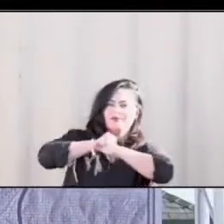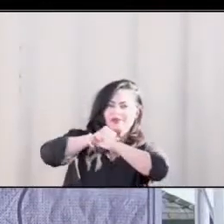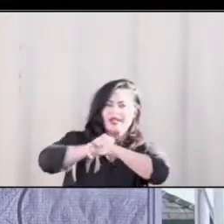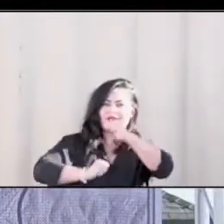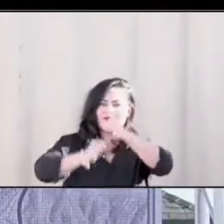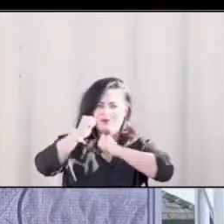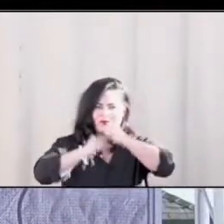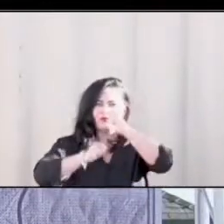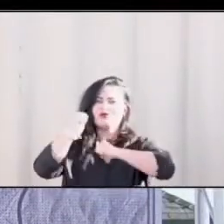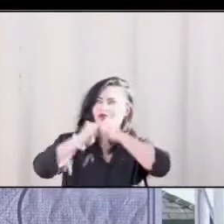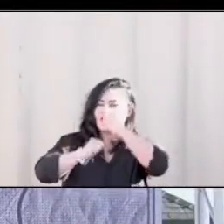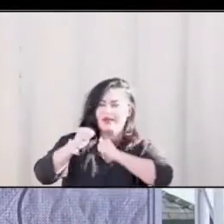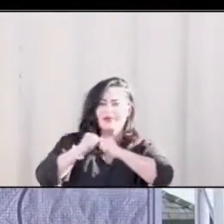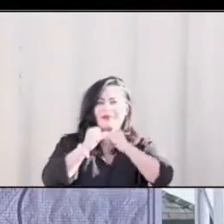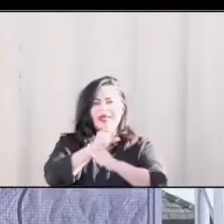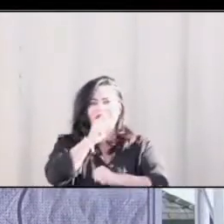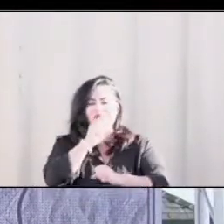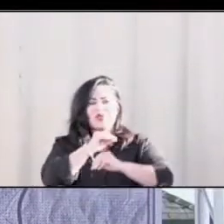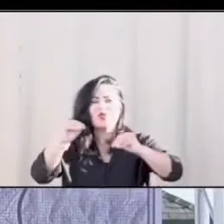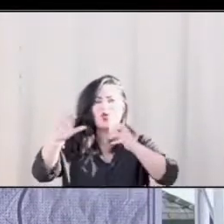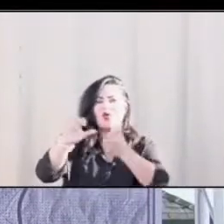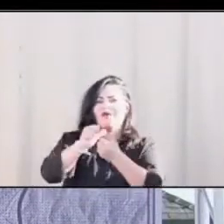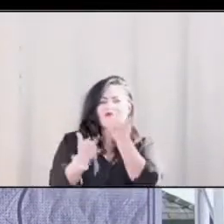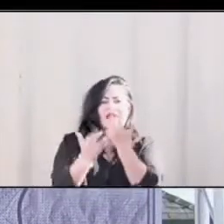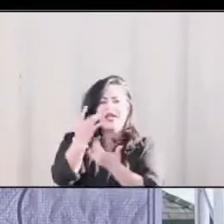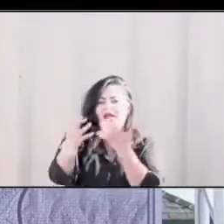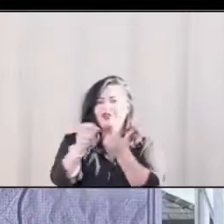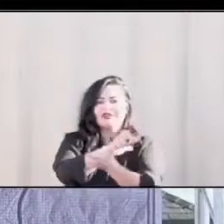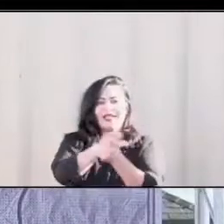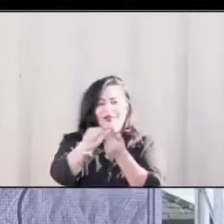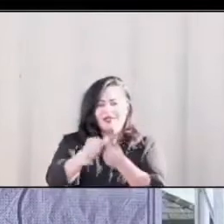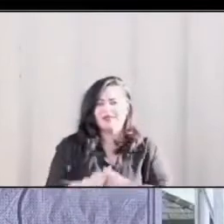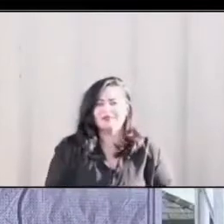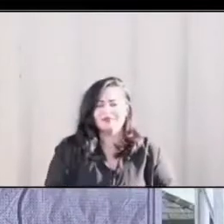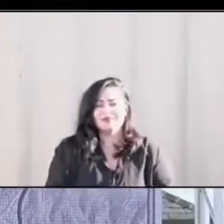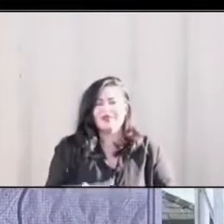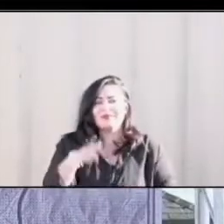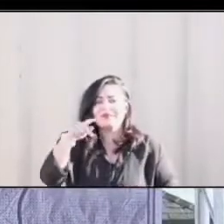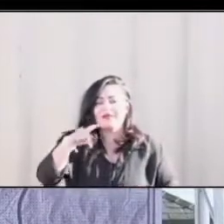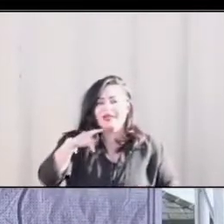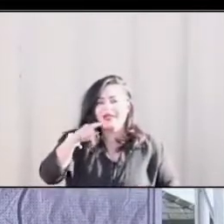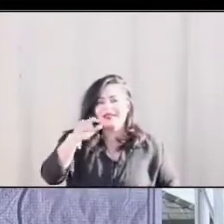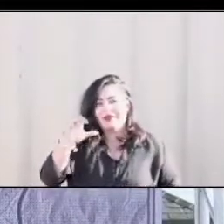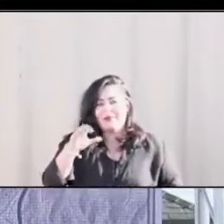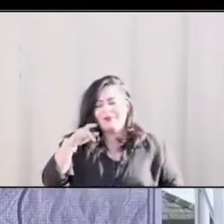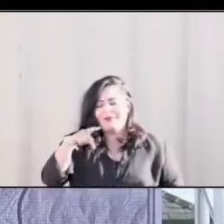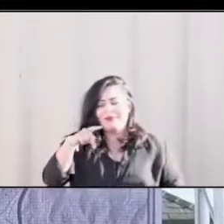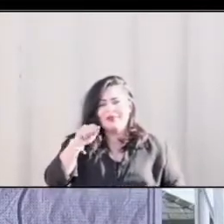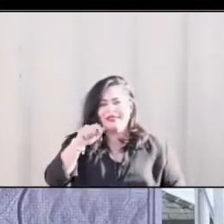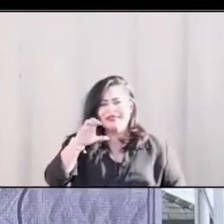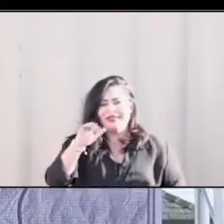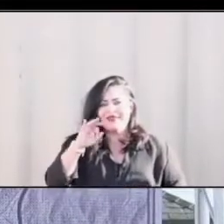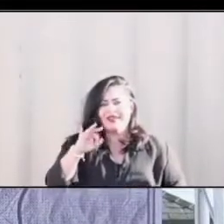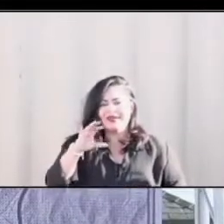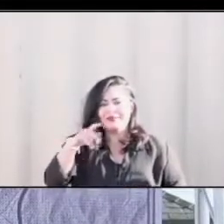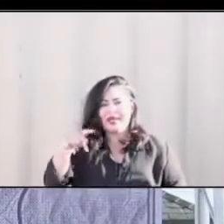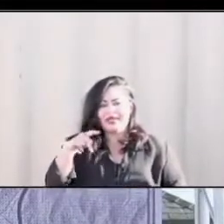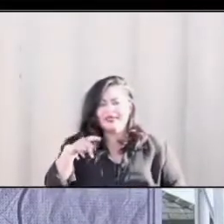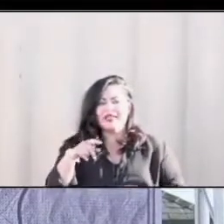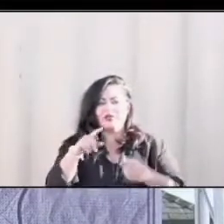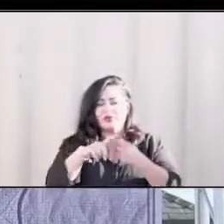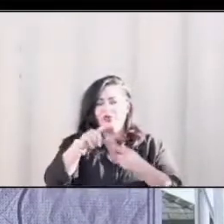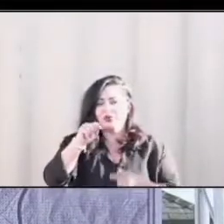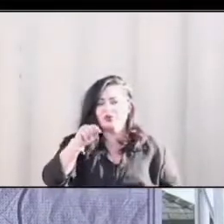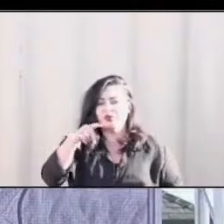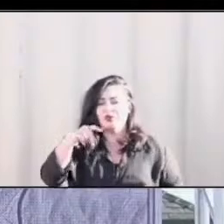sure that we don't have any adverse fire damage to those structures. Continuing along Pacific Palisades, and then down to Topanga, the